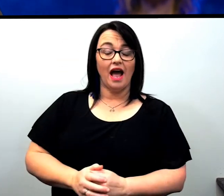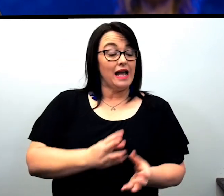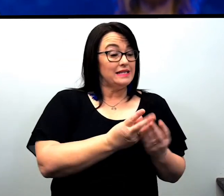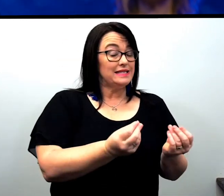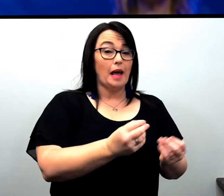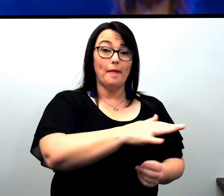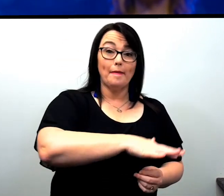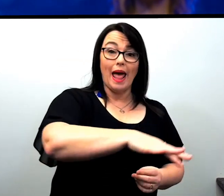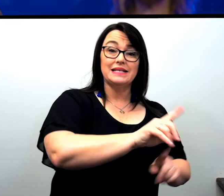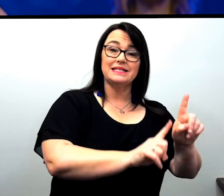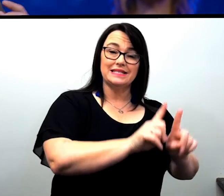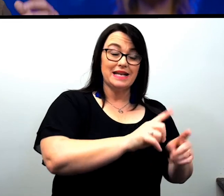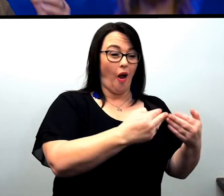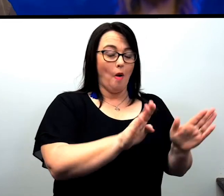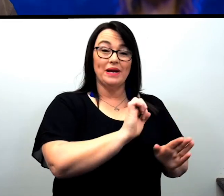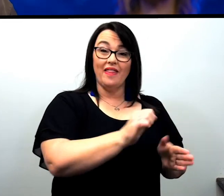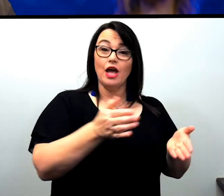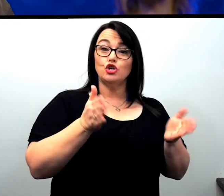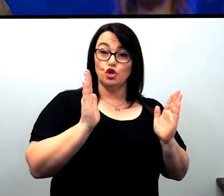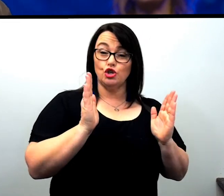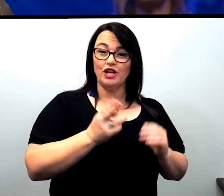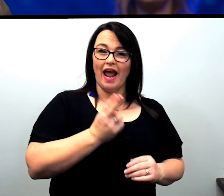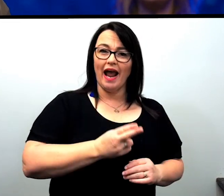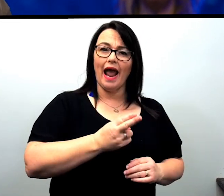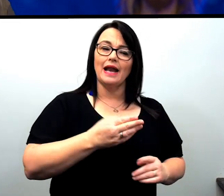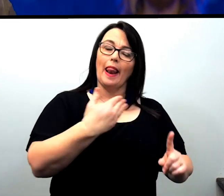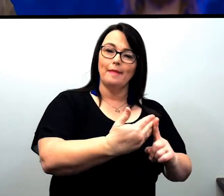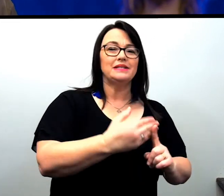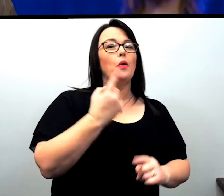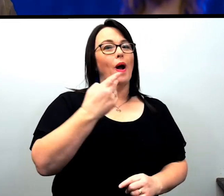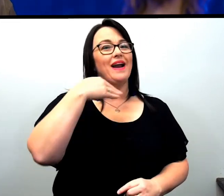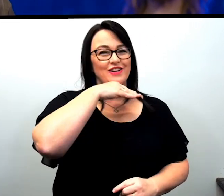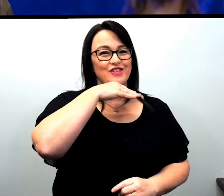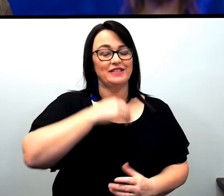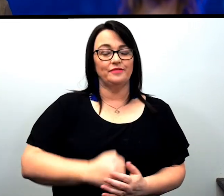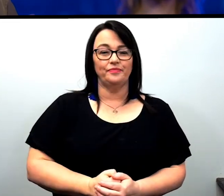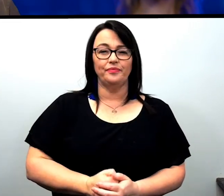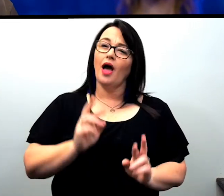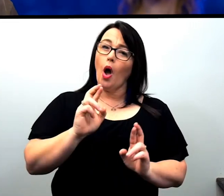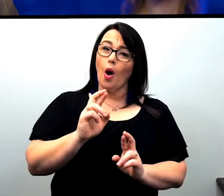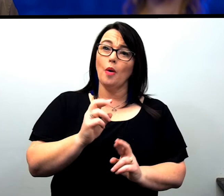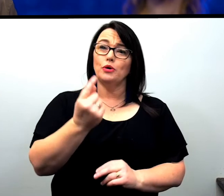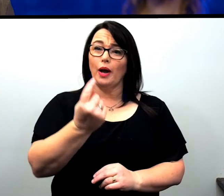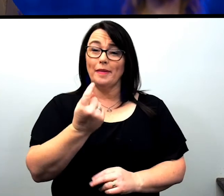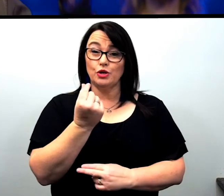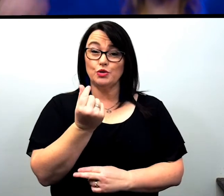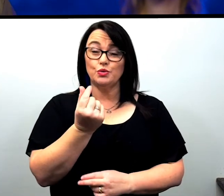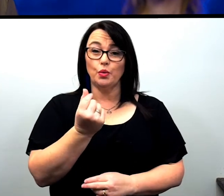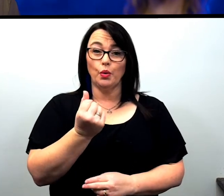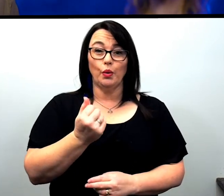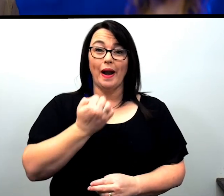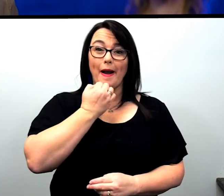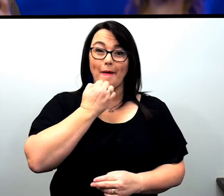meeting in those church buildings up to the limit of 100. Hopefully, in the not-too-distant future, we'll be able to gather more. But